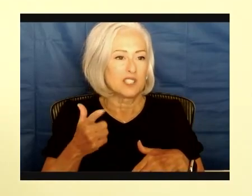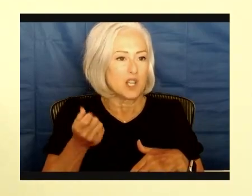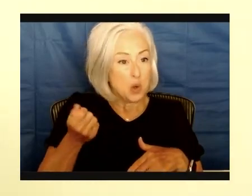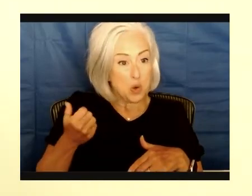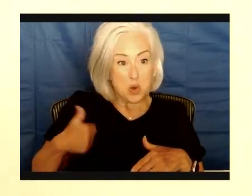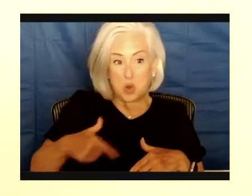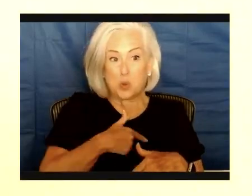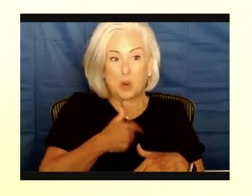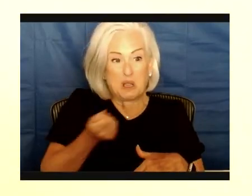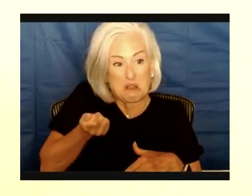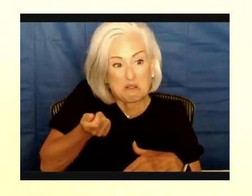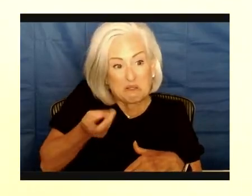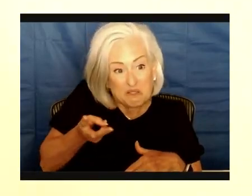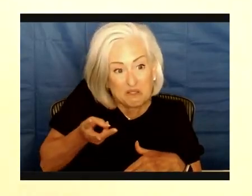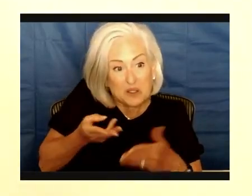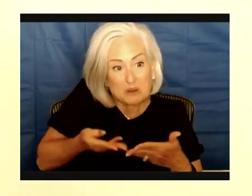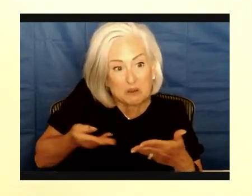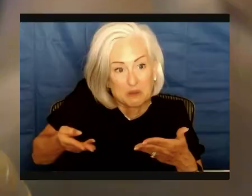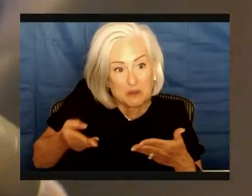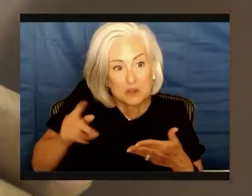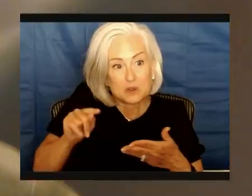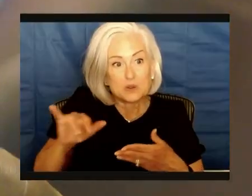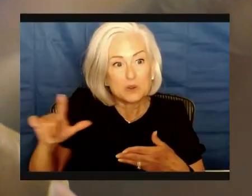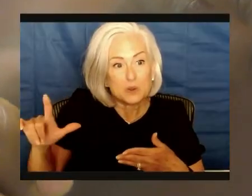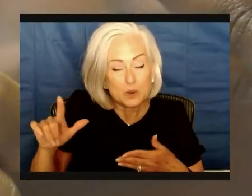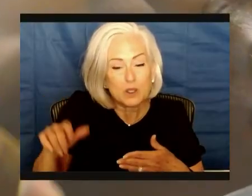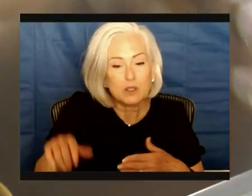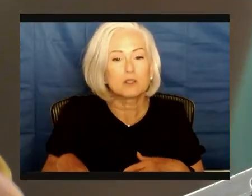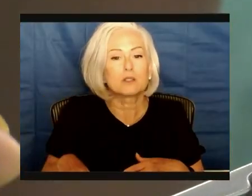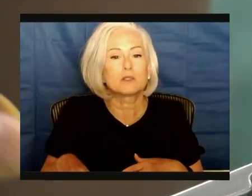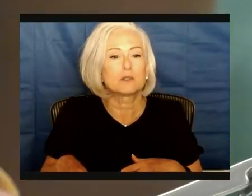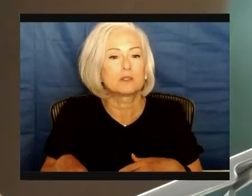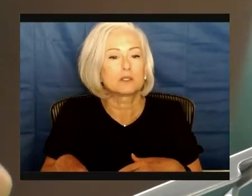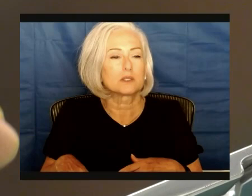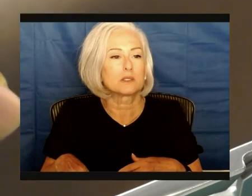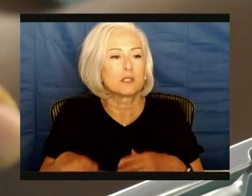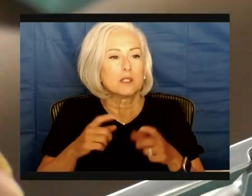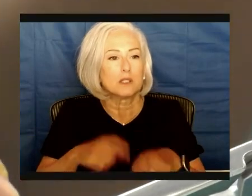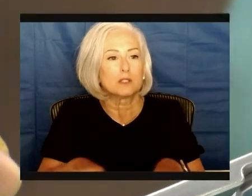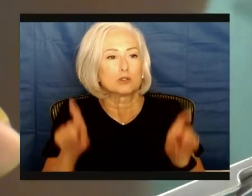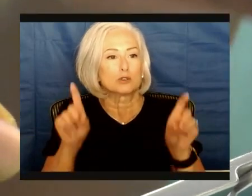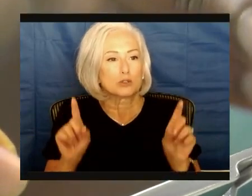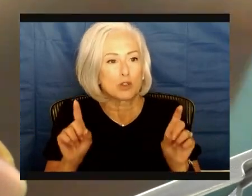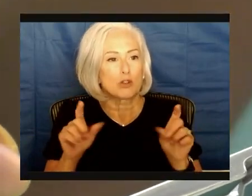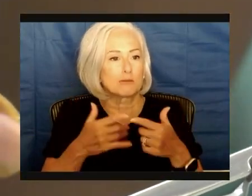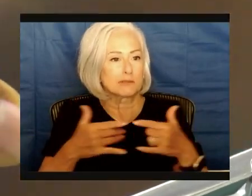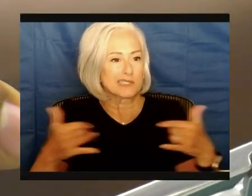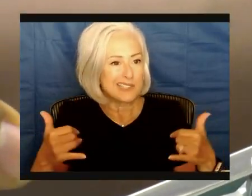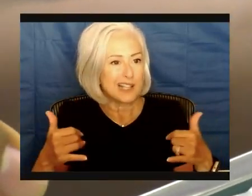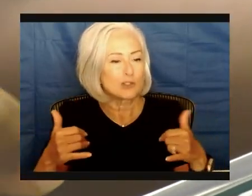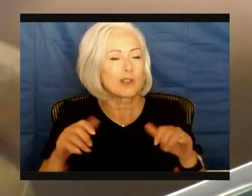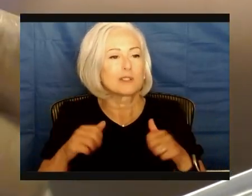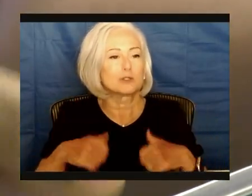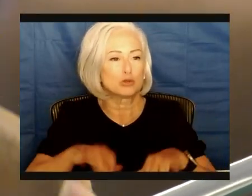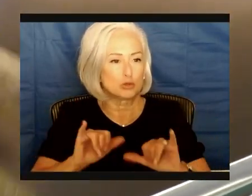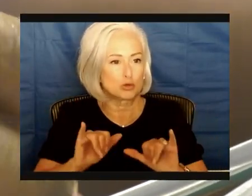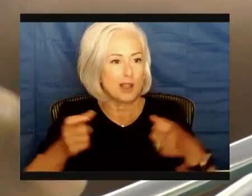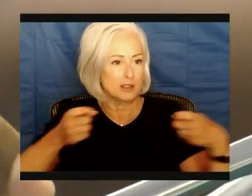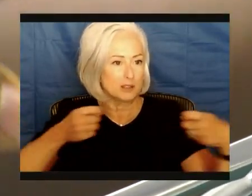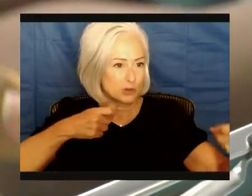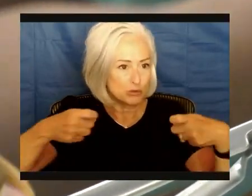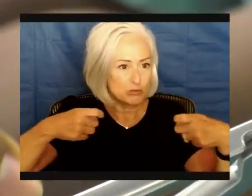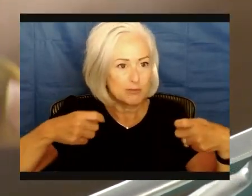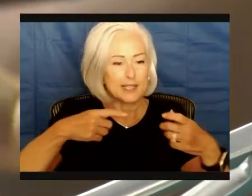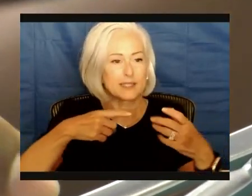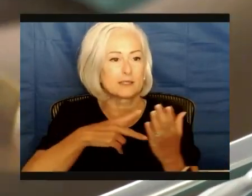limited setup, so we have to use and try to manage a lot of patients with few